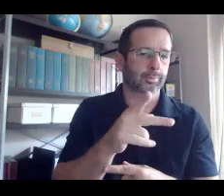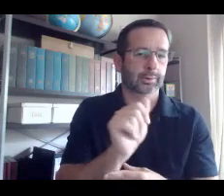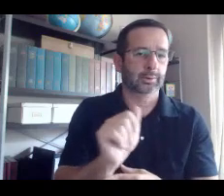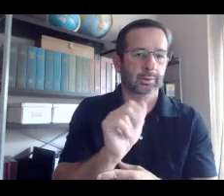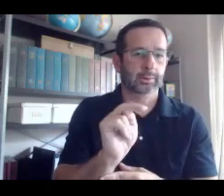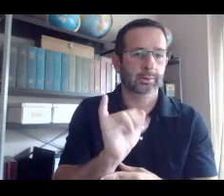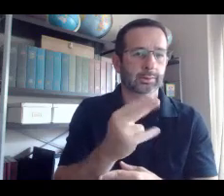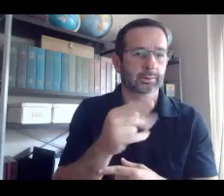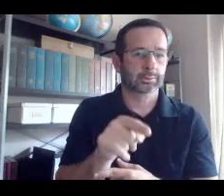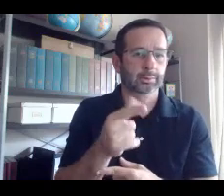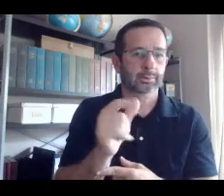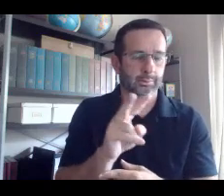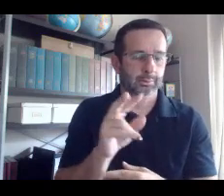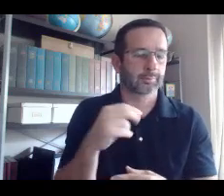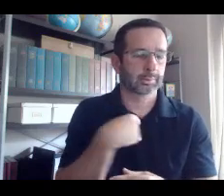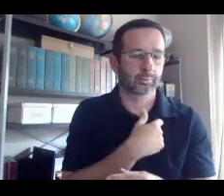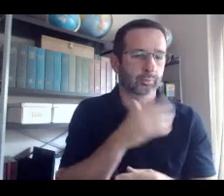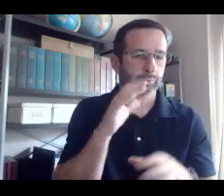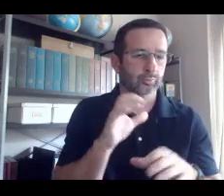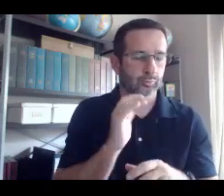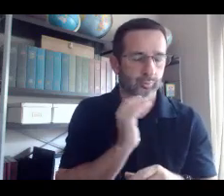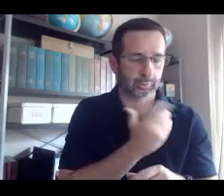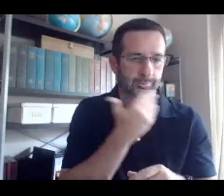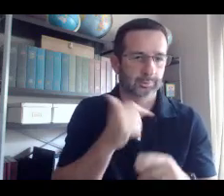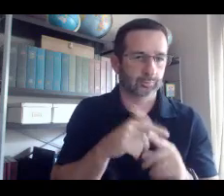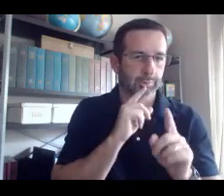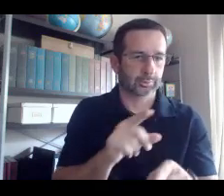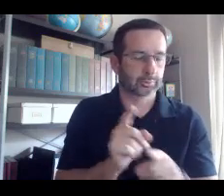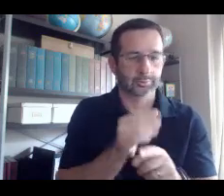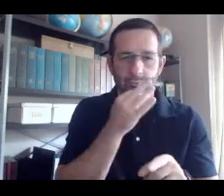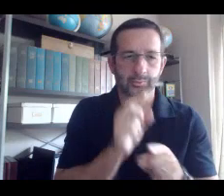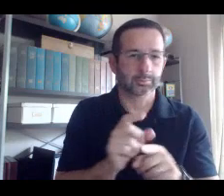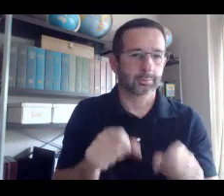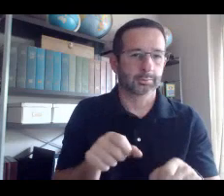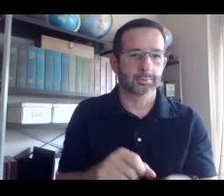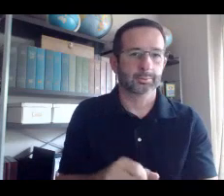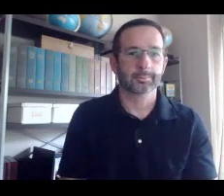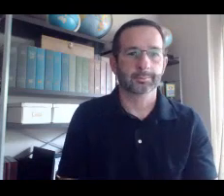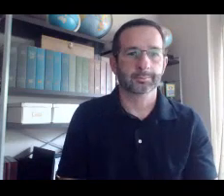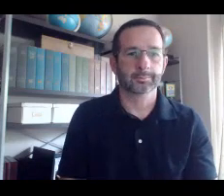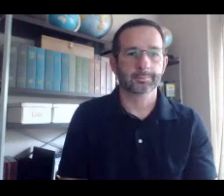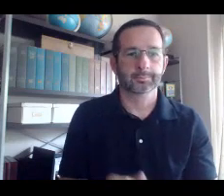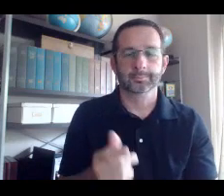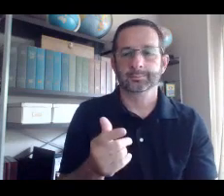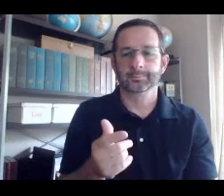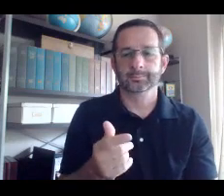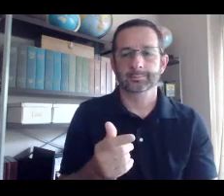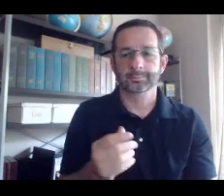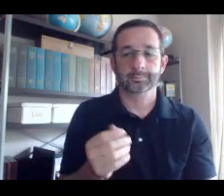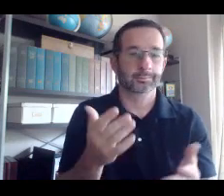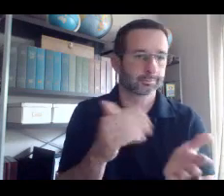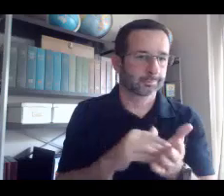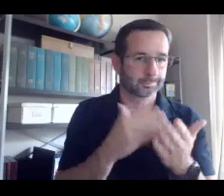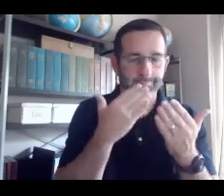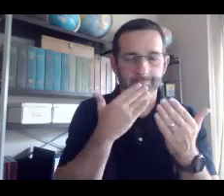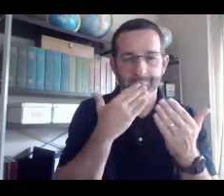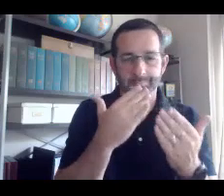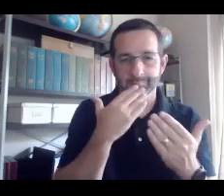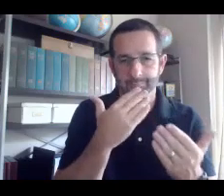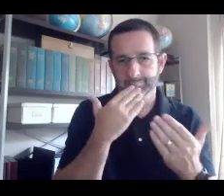that you have the information you need. So feel free to email us at lrp@nih.gov, and we will do our very best to reply to everyone as soon